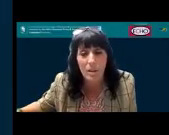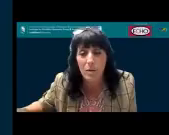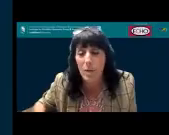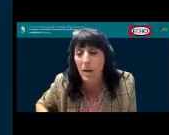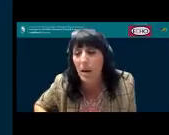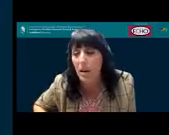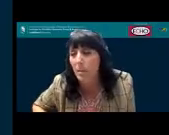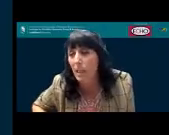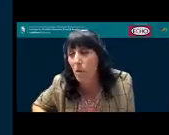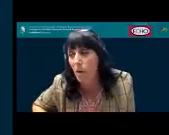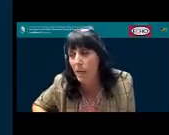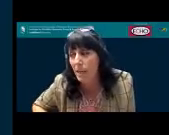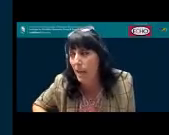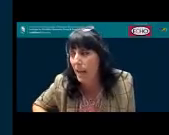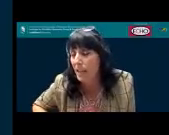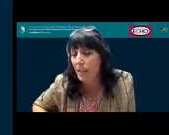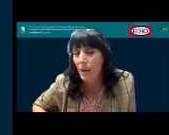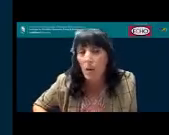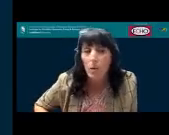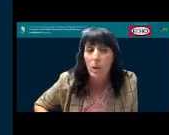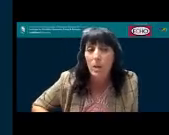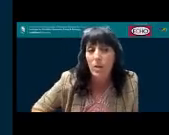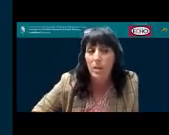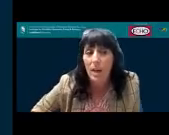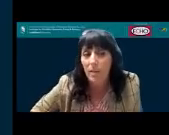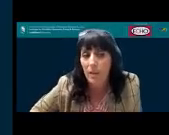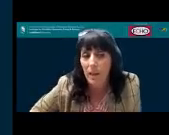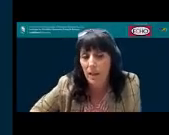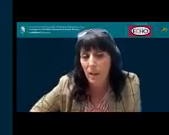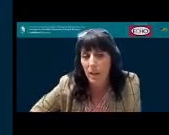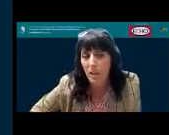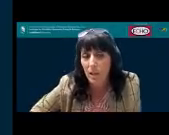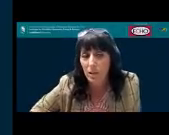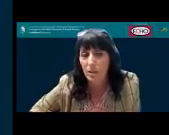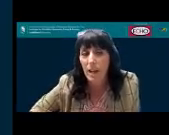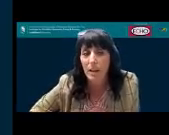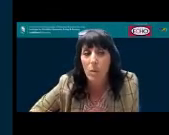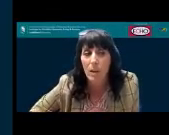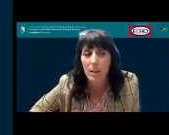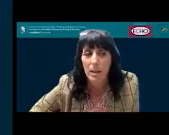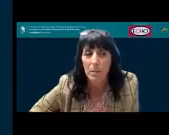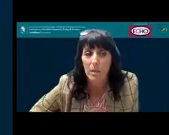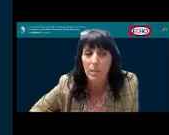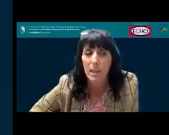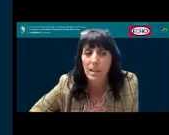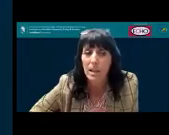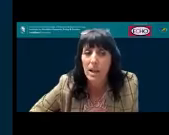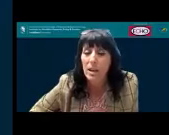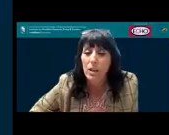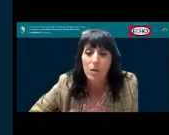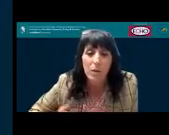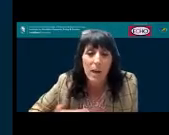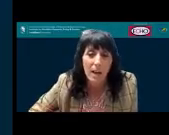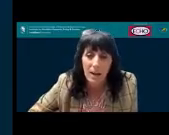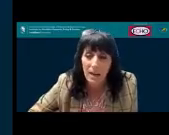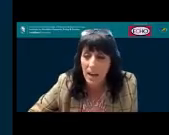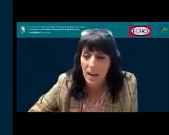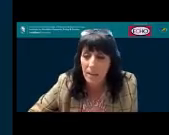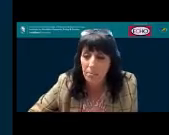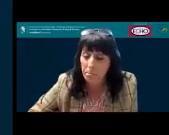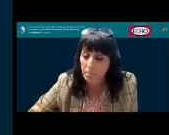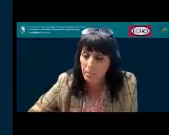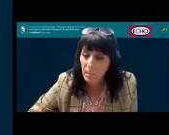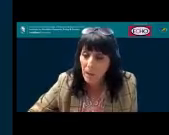you noticed, we are recording that. We use that for educational and quality improvement. You